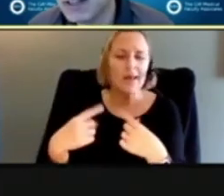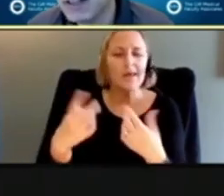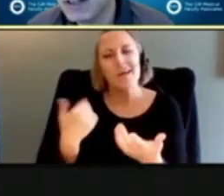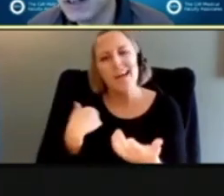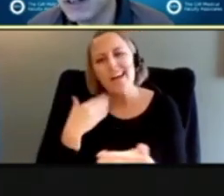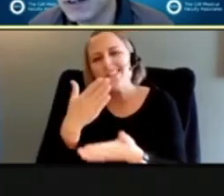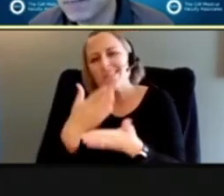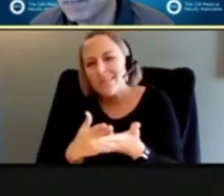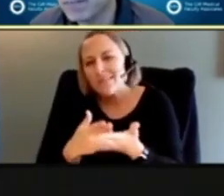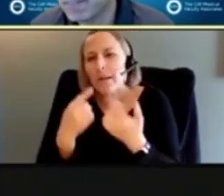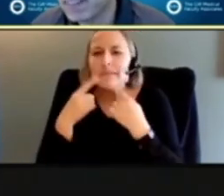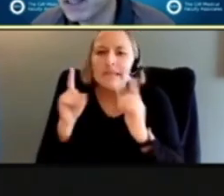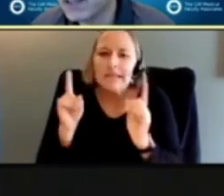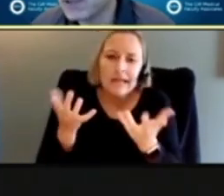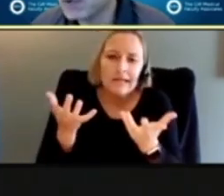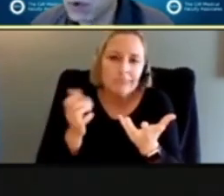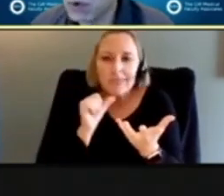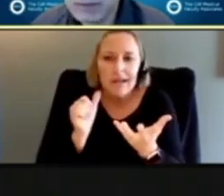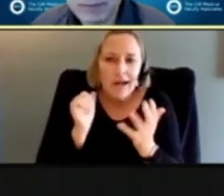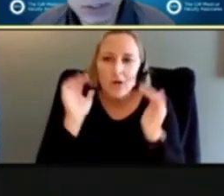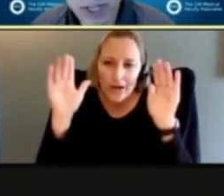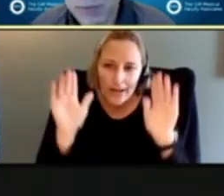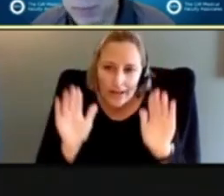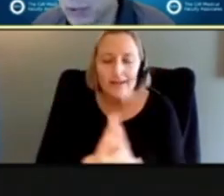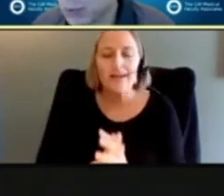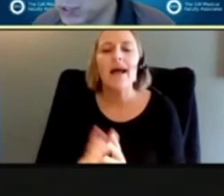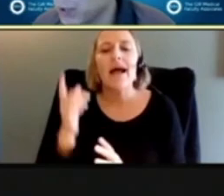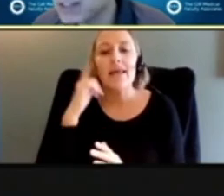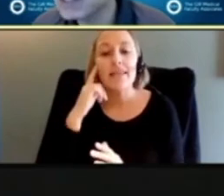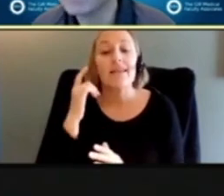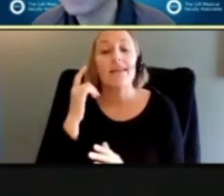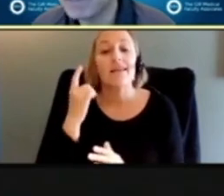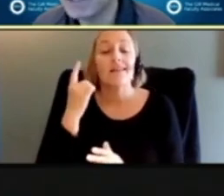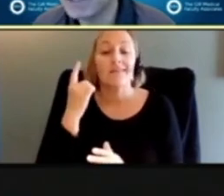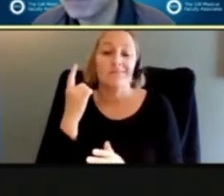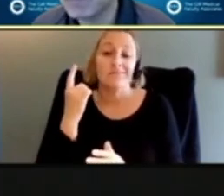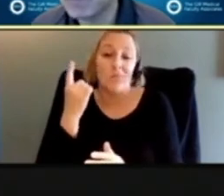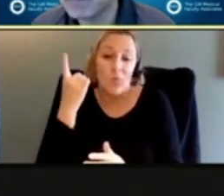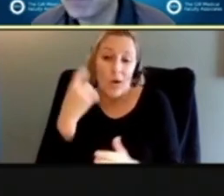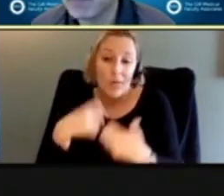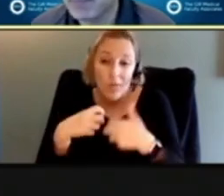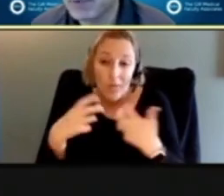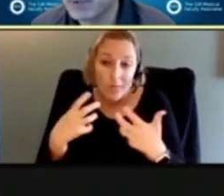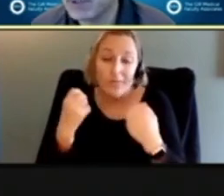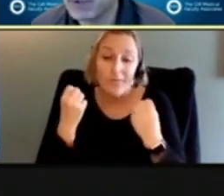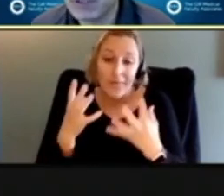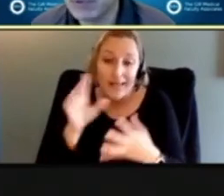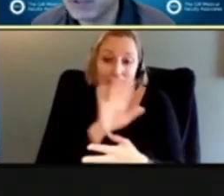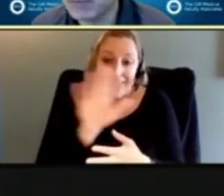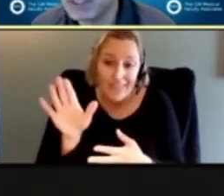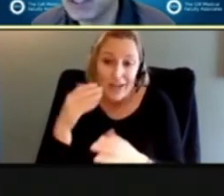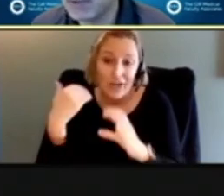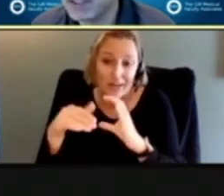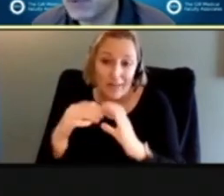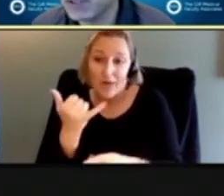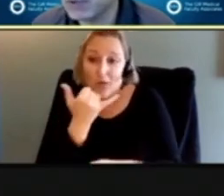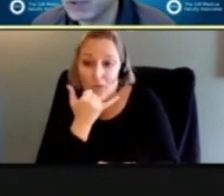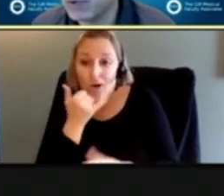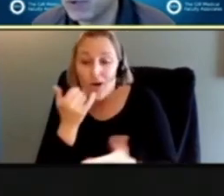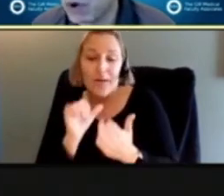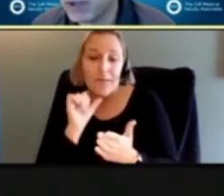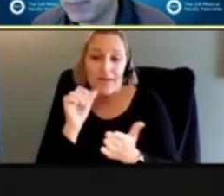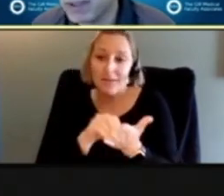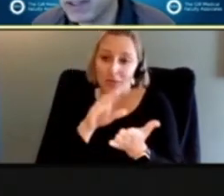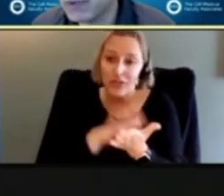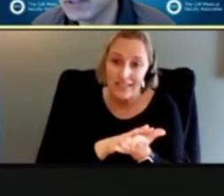success. I think, a lot of emails were incorrect. People either didn't put the complete email address or they